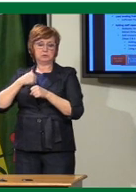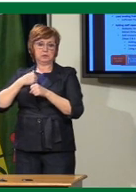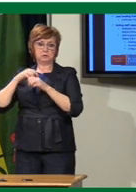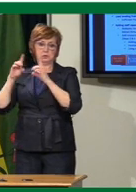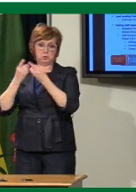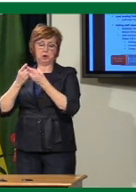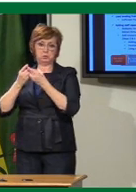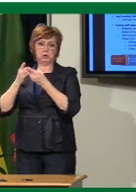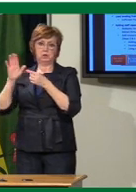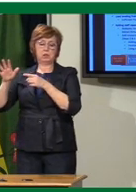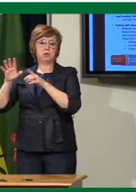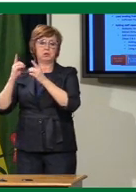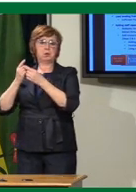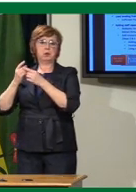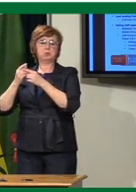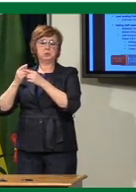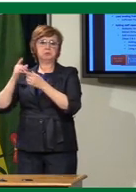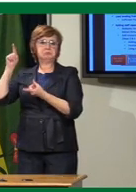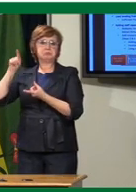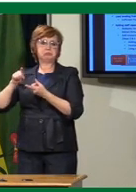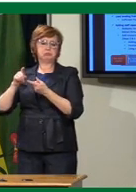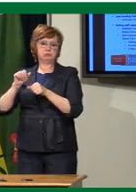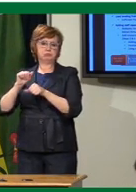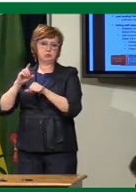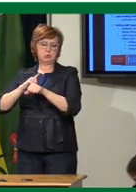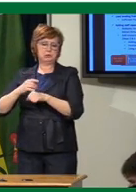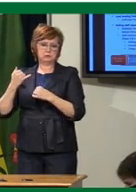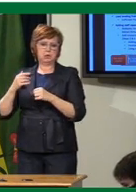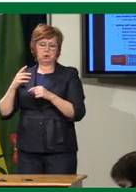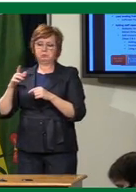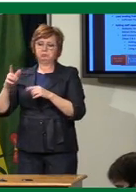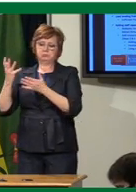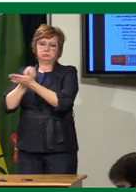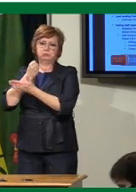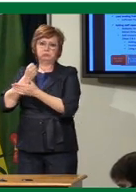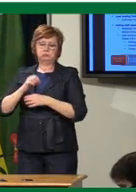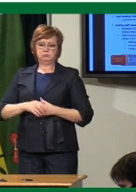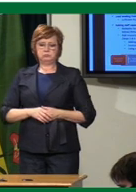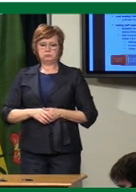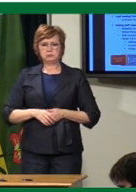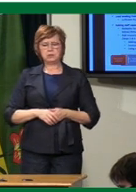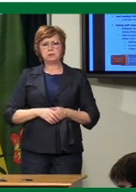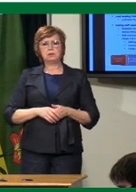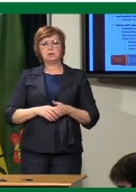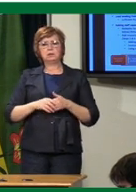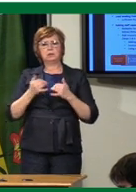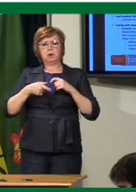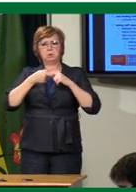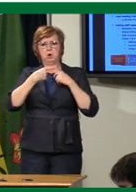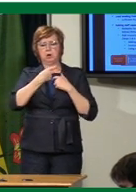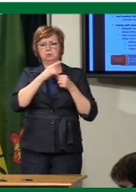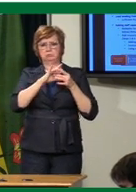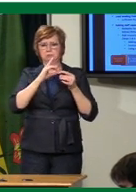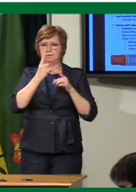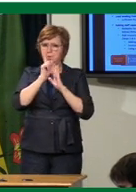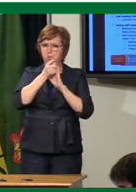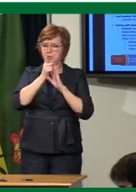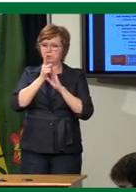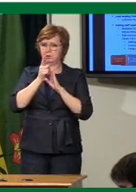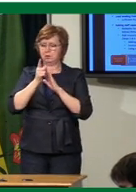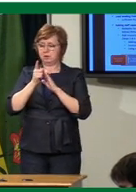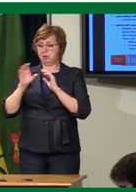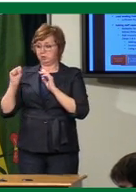second and just draw attention to the time required for this contact tracing to put it in context. Scott mentioned a bit